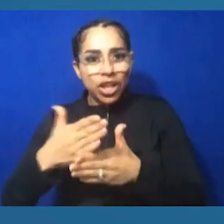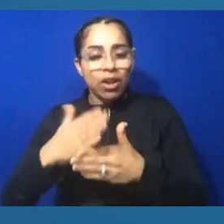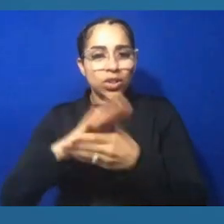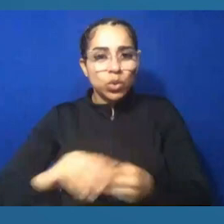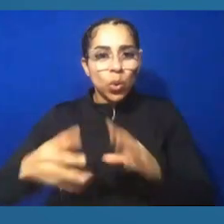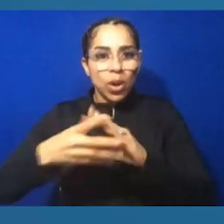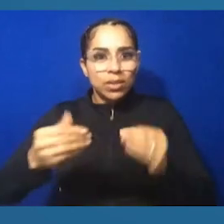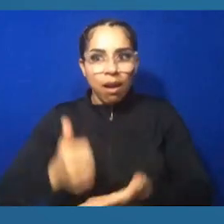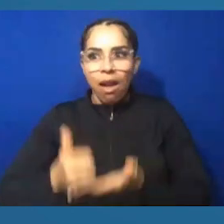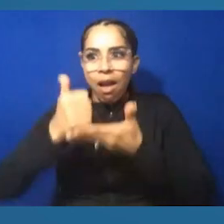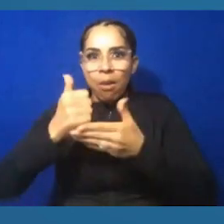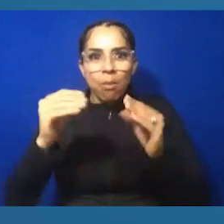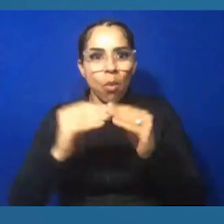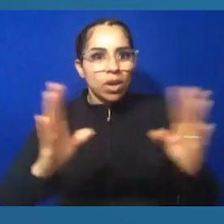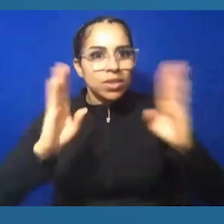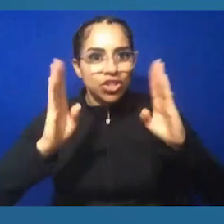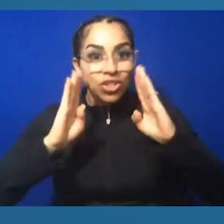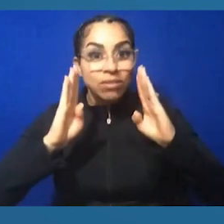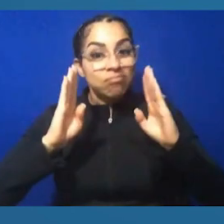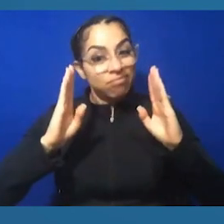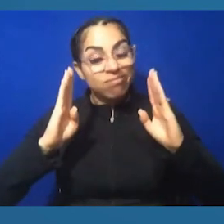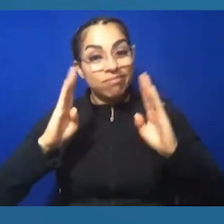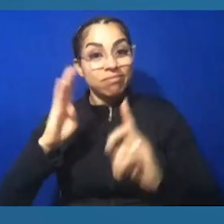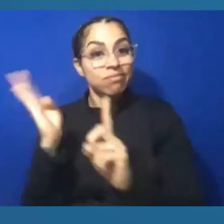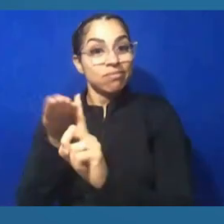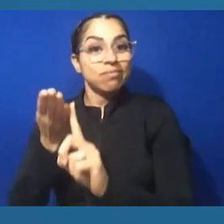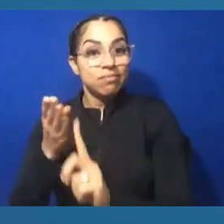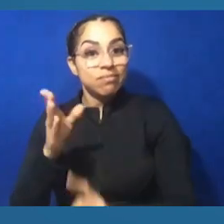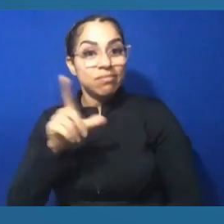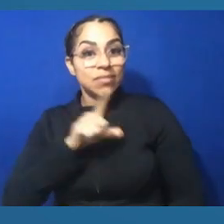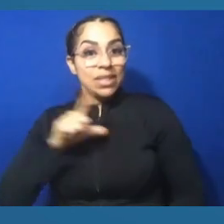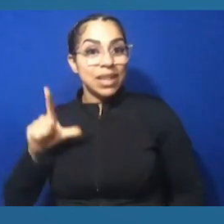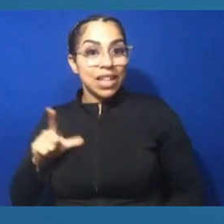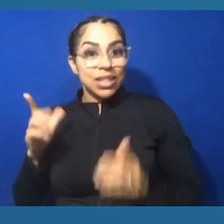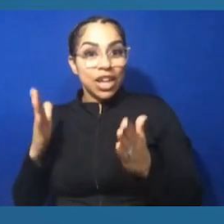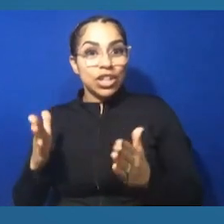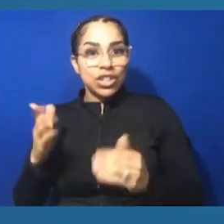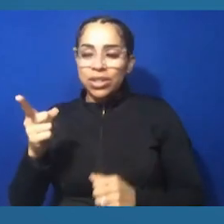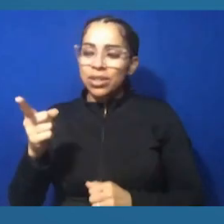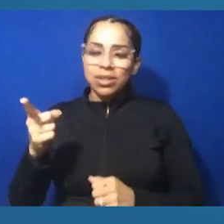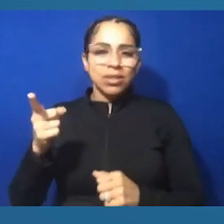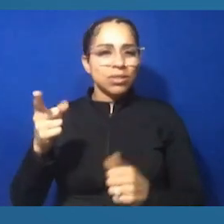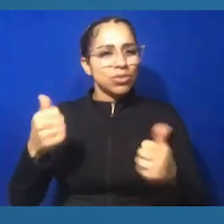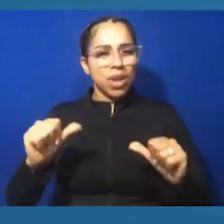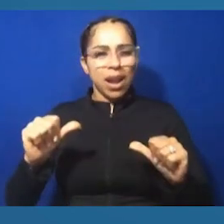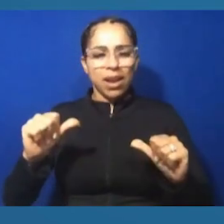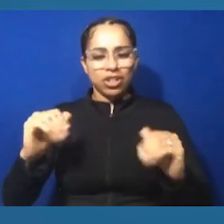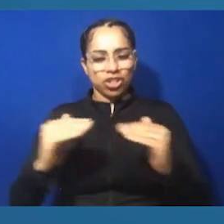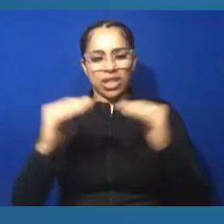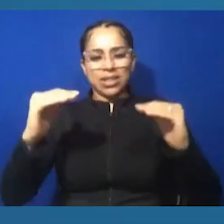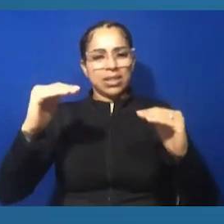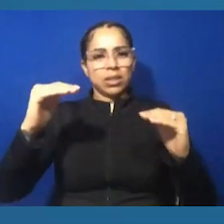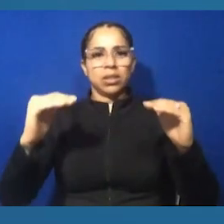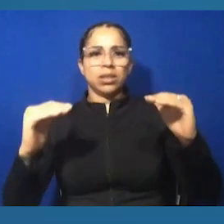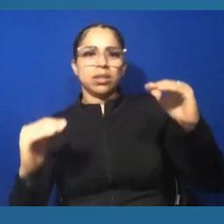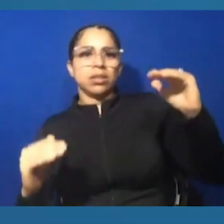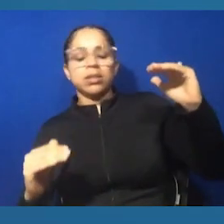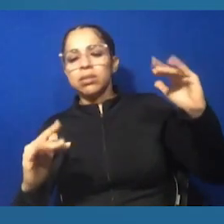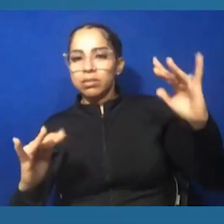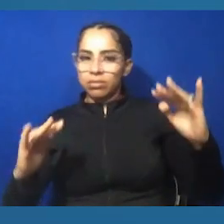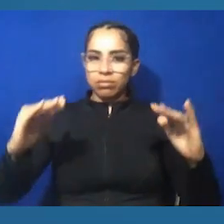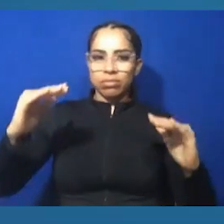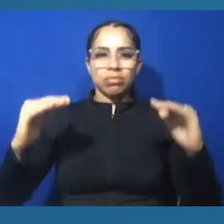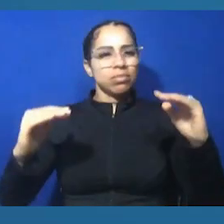ultimately persuaded the legislators to rebalance the scales of justice. That's all we're looking for, rebalancing the scales of